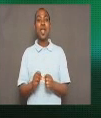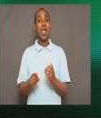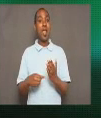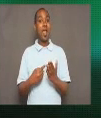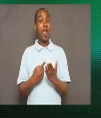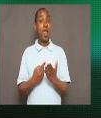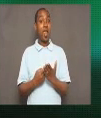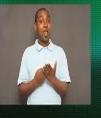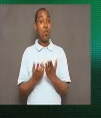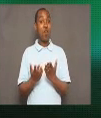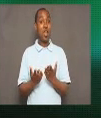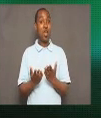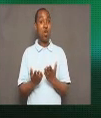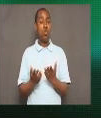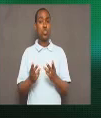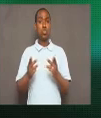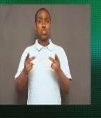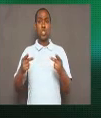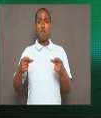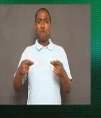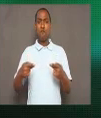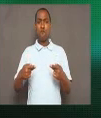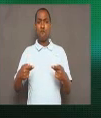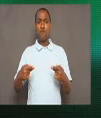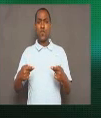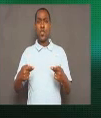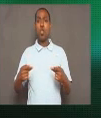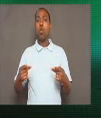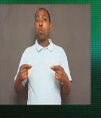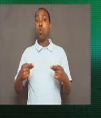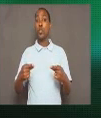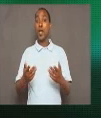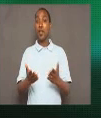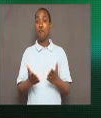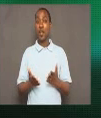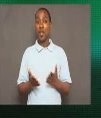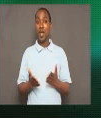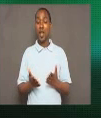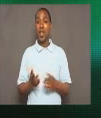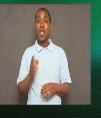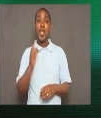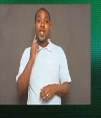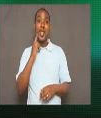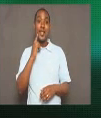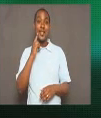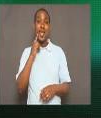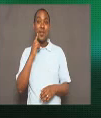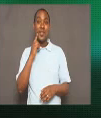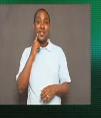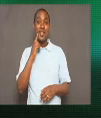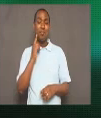surface area for lipase enzymes to work on breaking